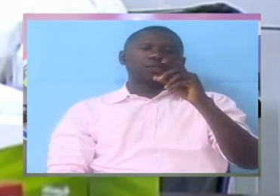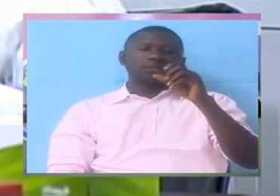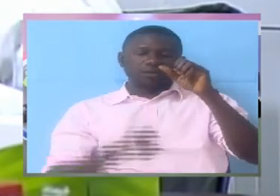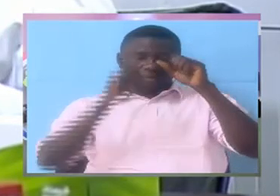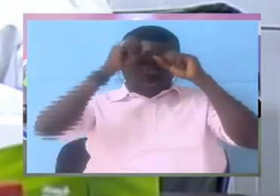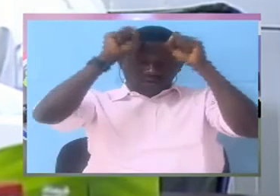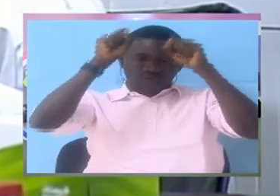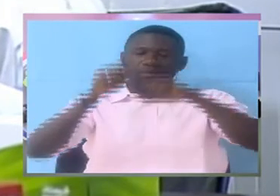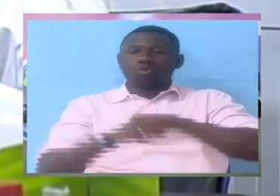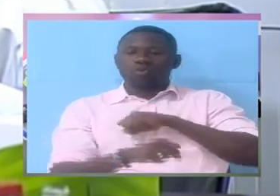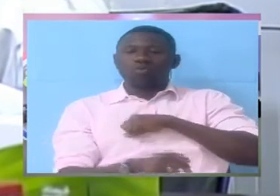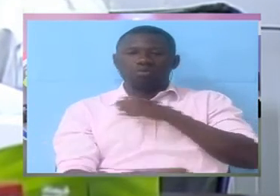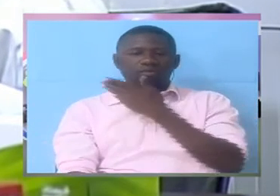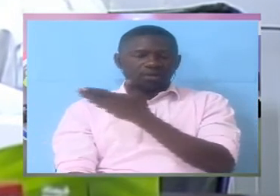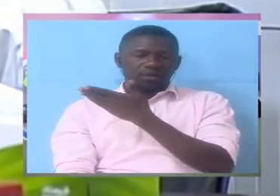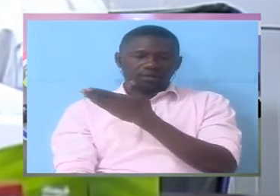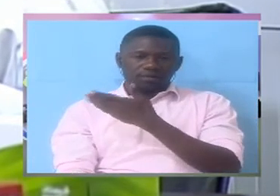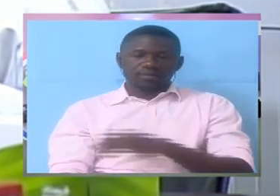Base.